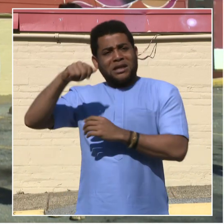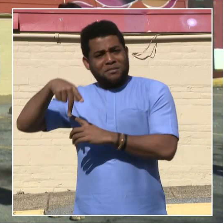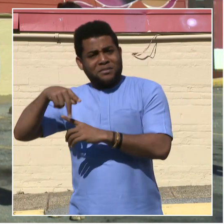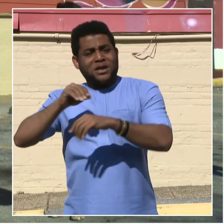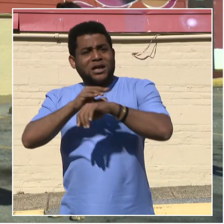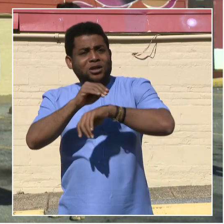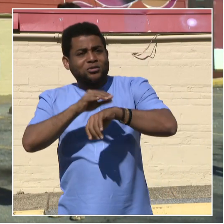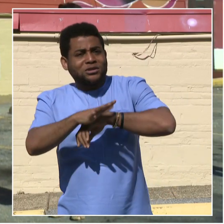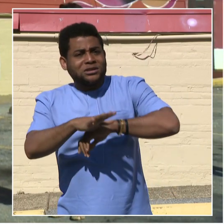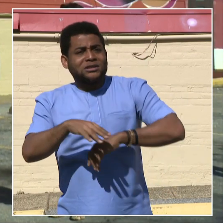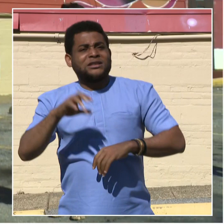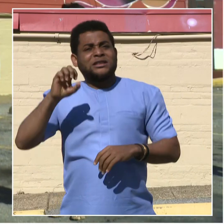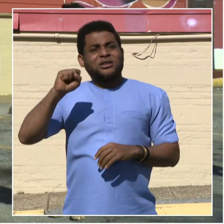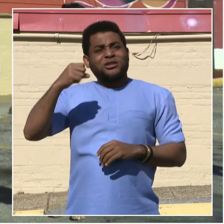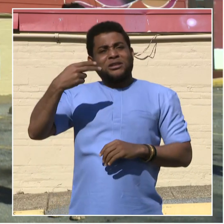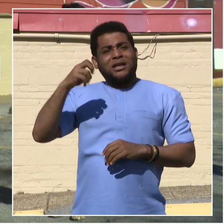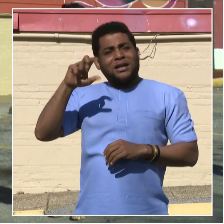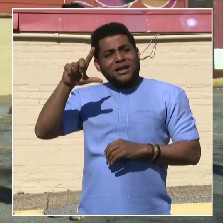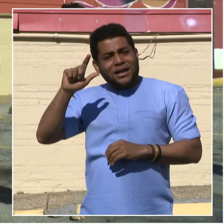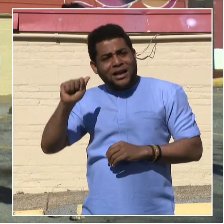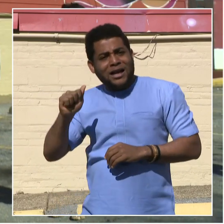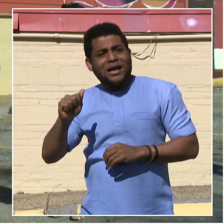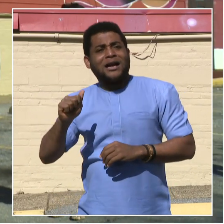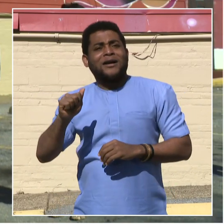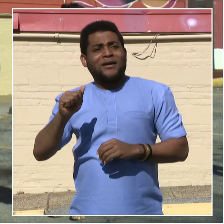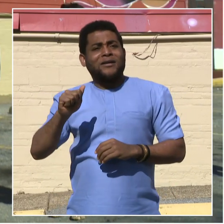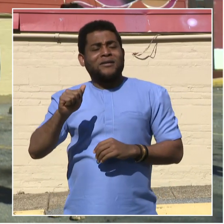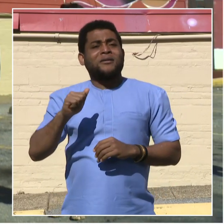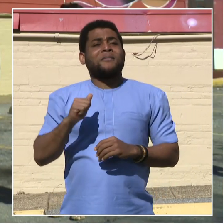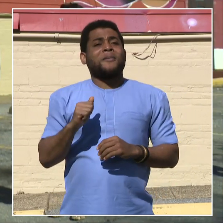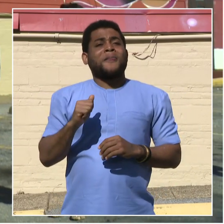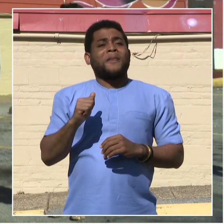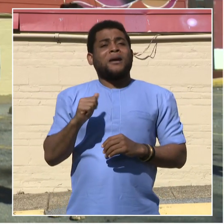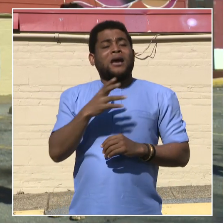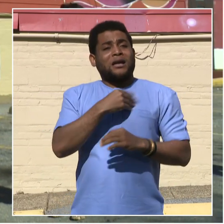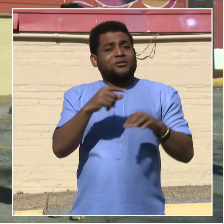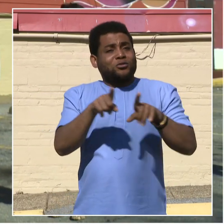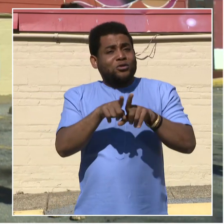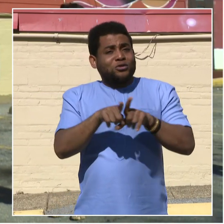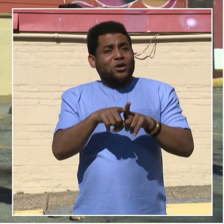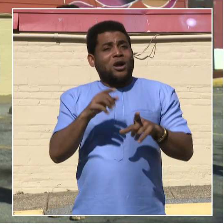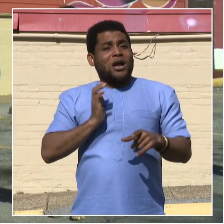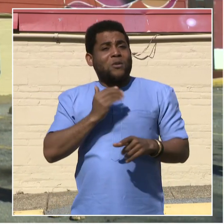Edmondson, and of course, our wonderful Madam Mayor.